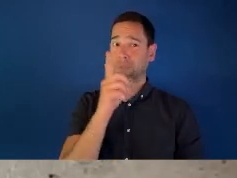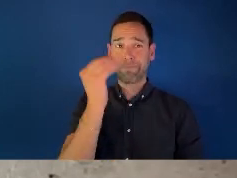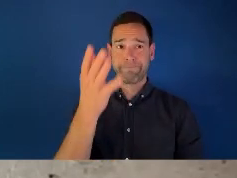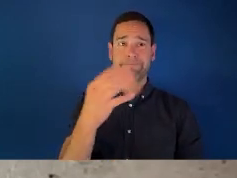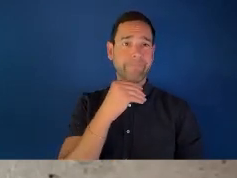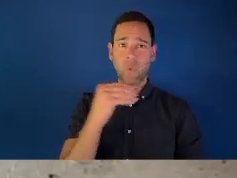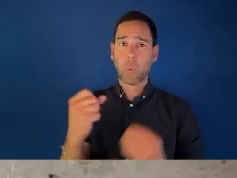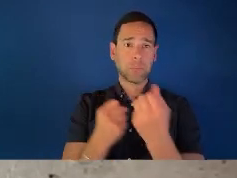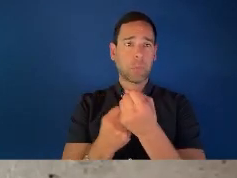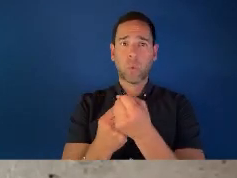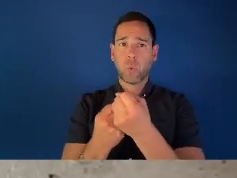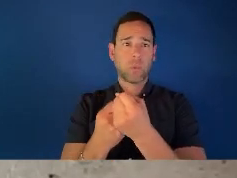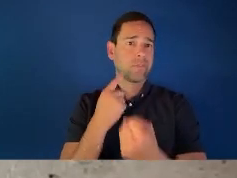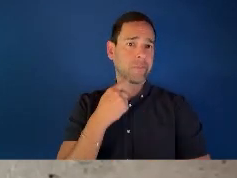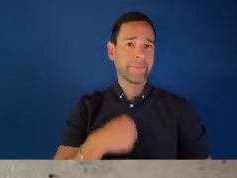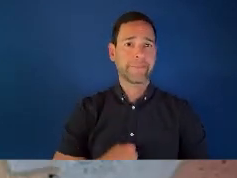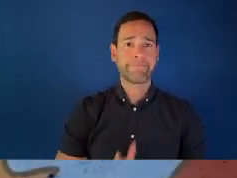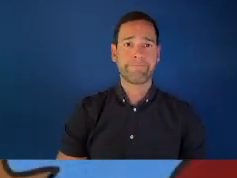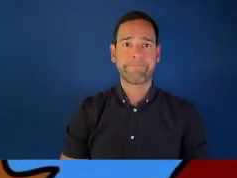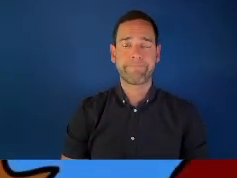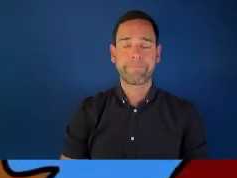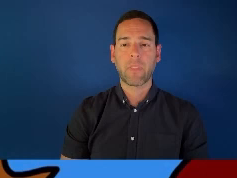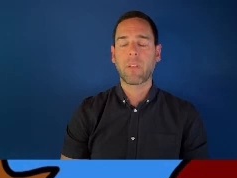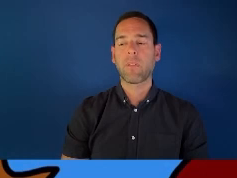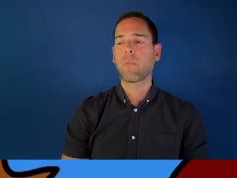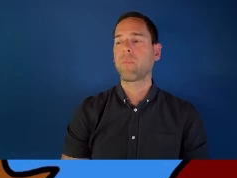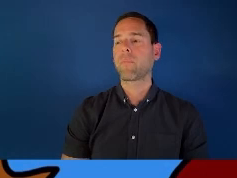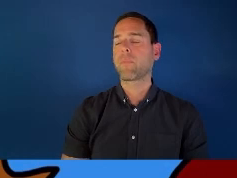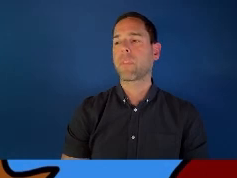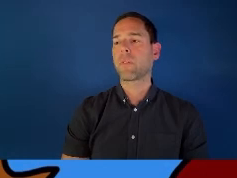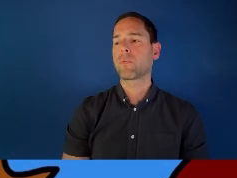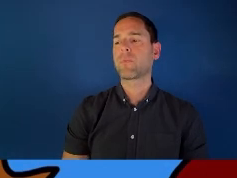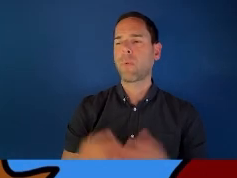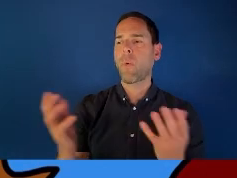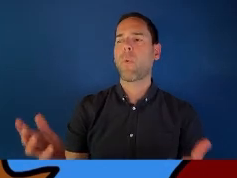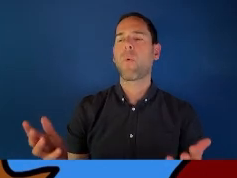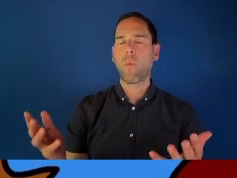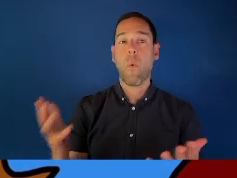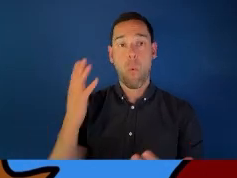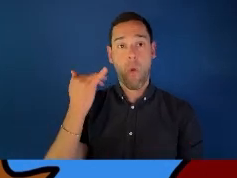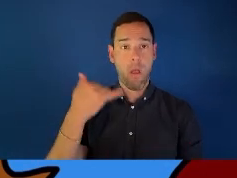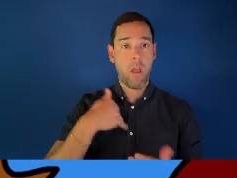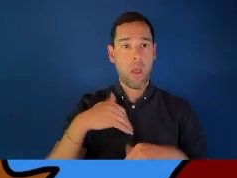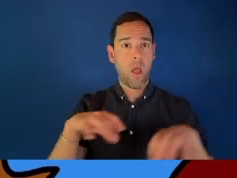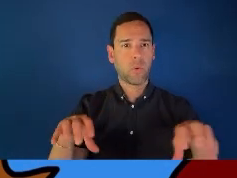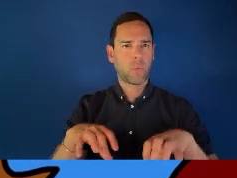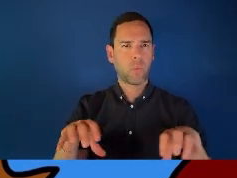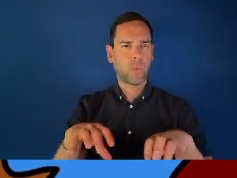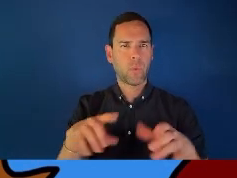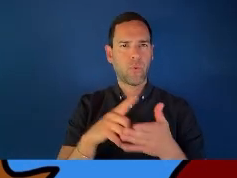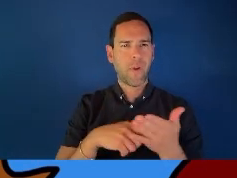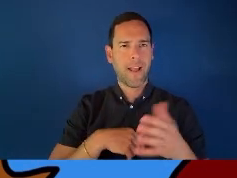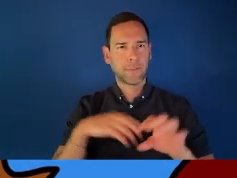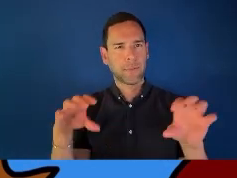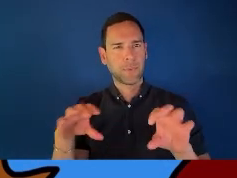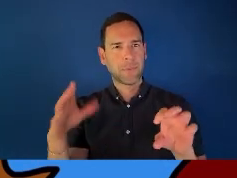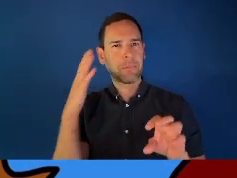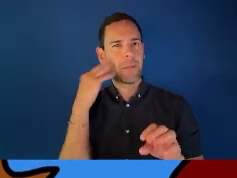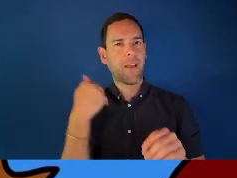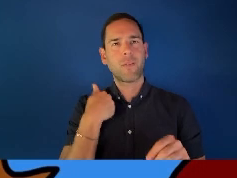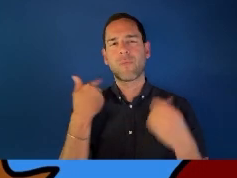comes after me to have to struggle in the way that I did. So if there's anything that I can do to make it a little